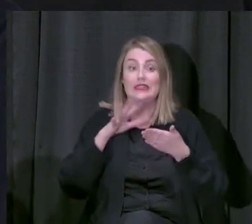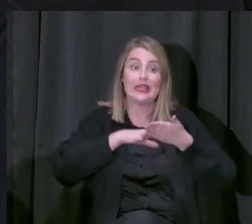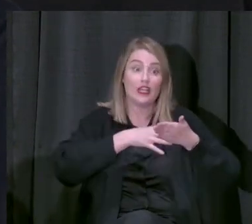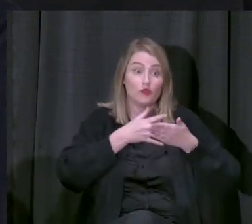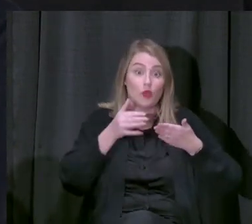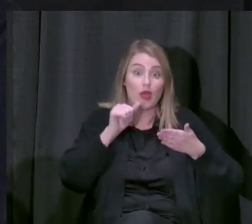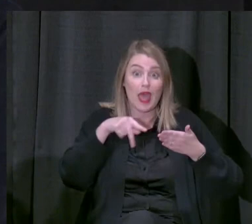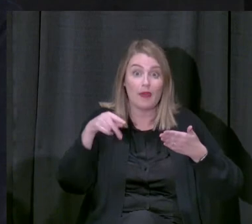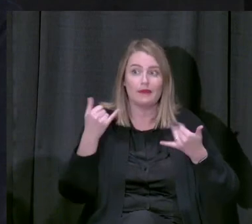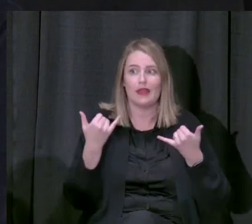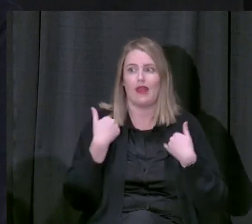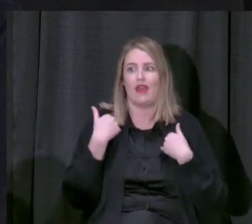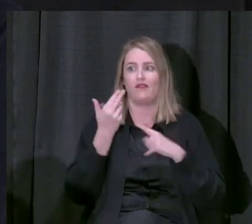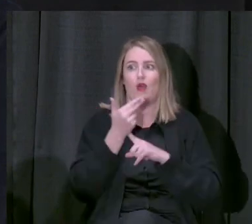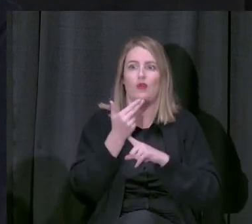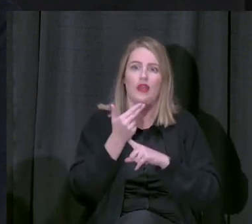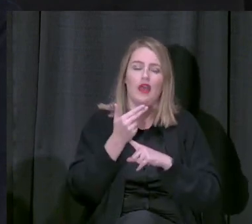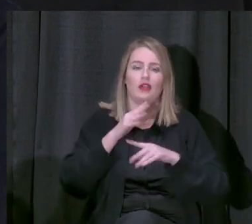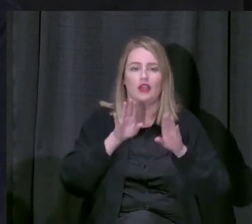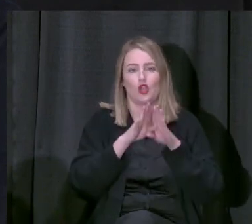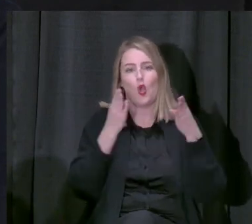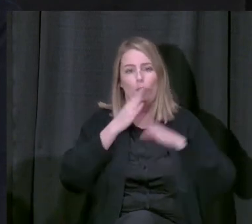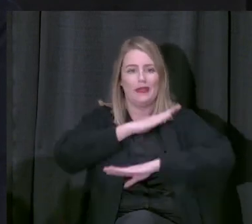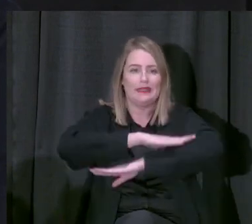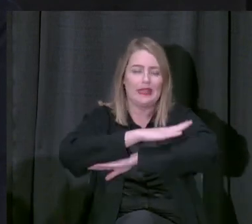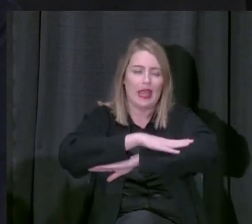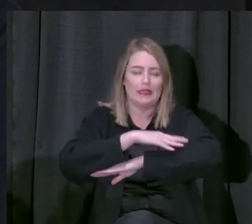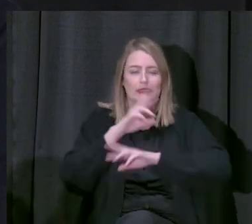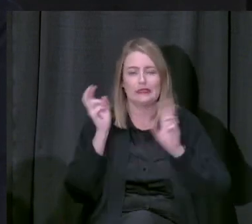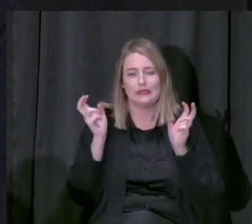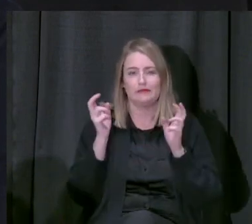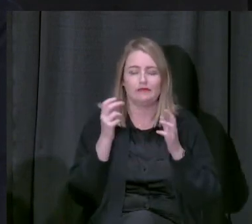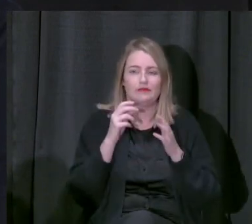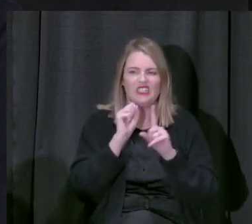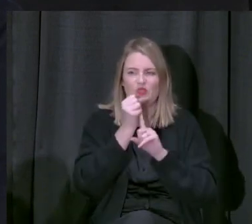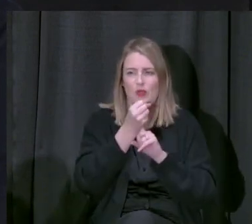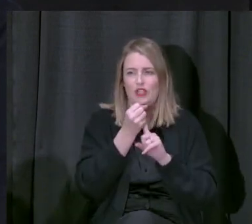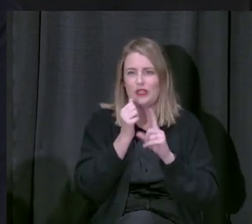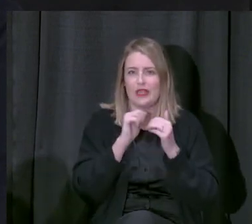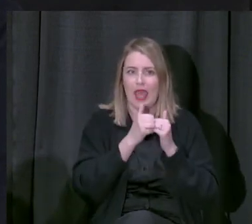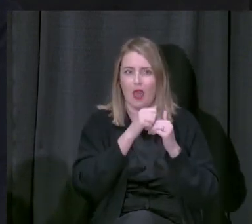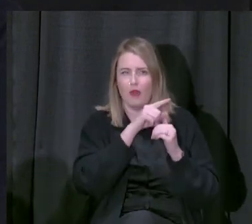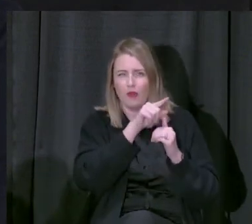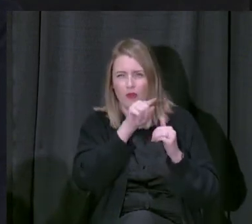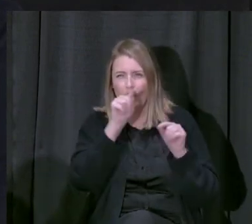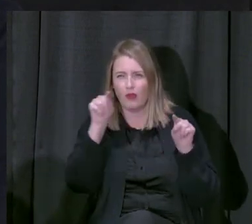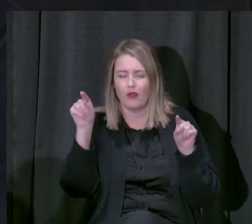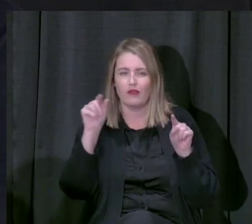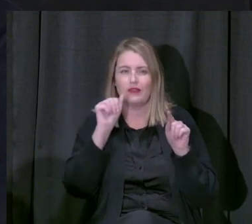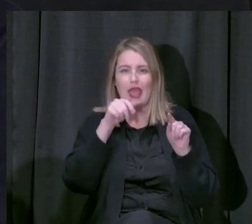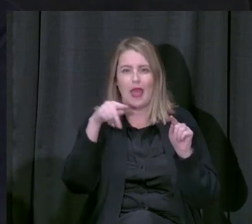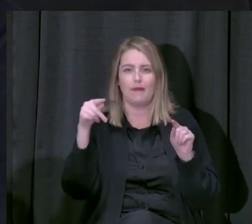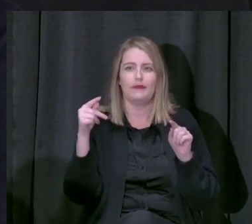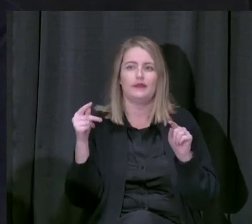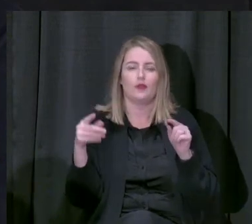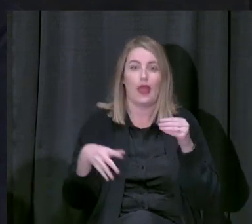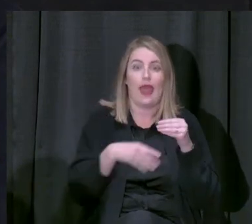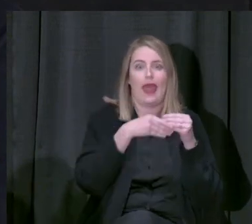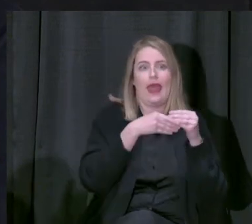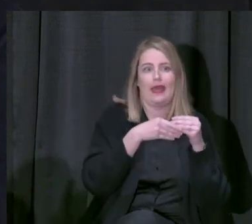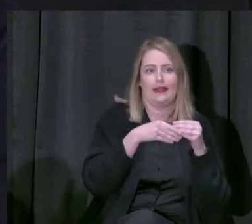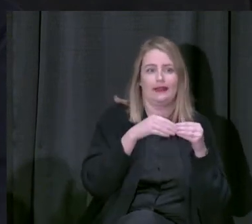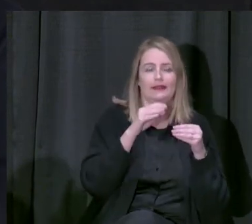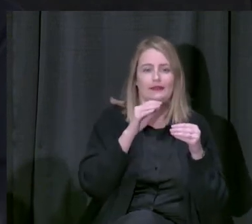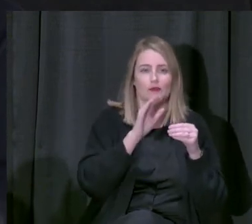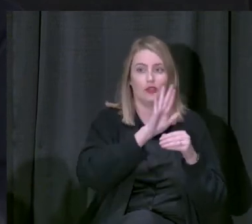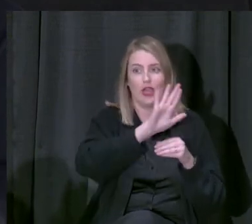now that you have hoteling and open desk situations. How do you integrate with those apps that people already have in their companies?